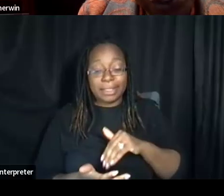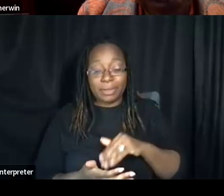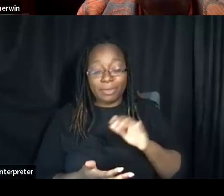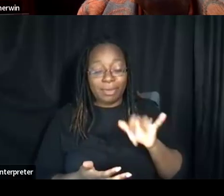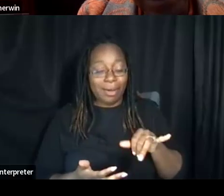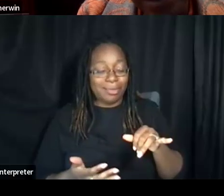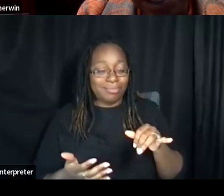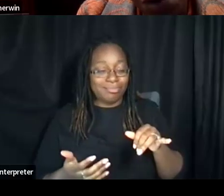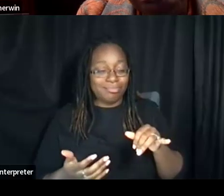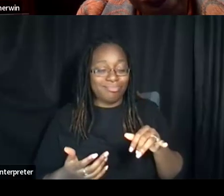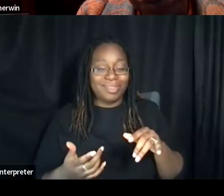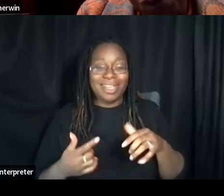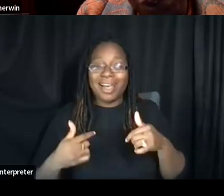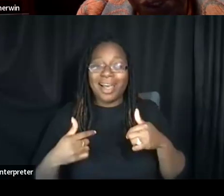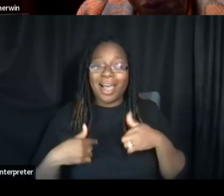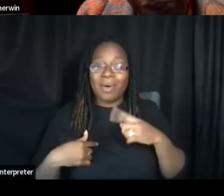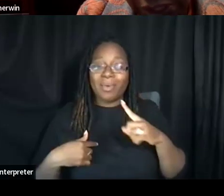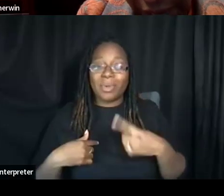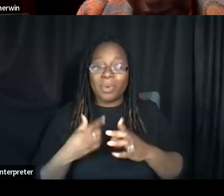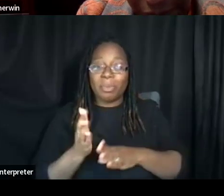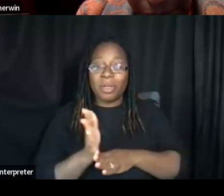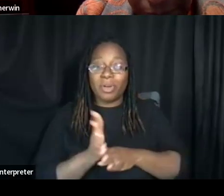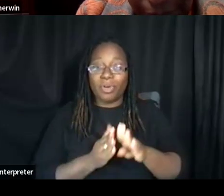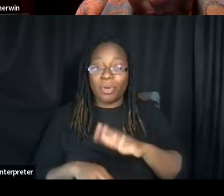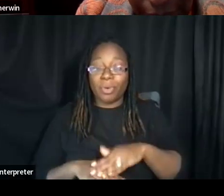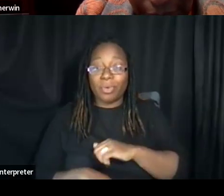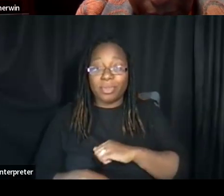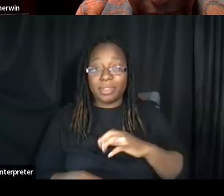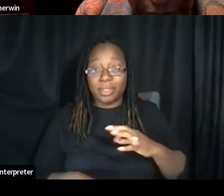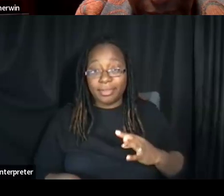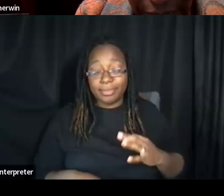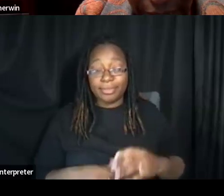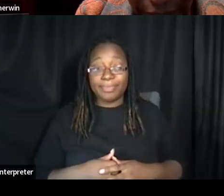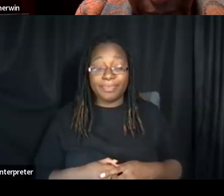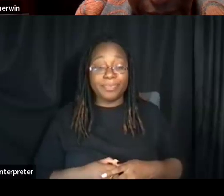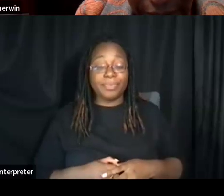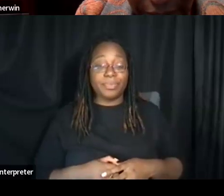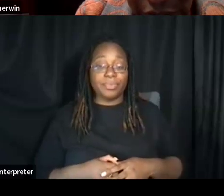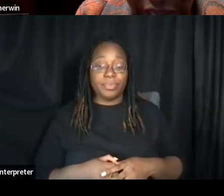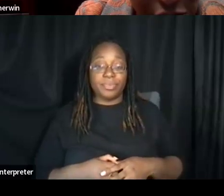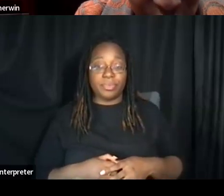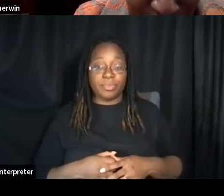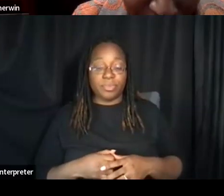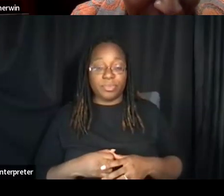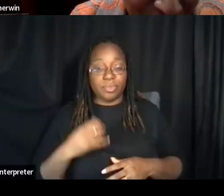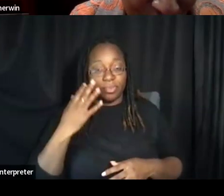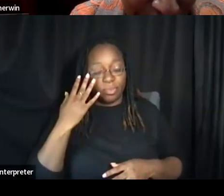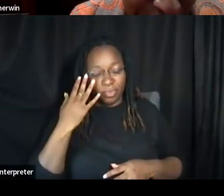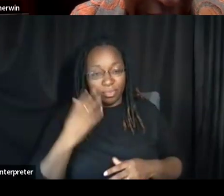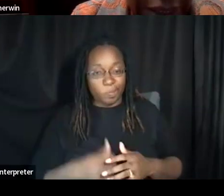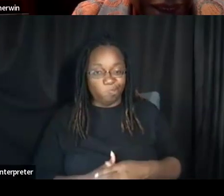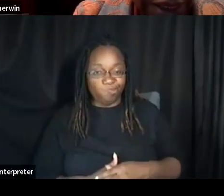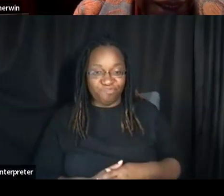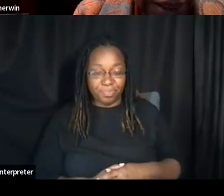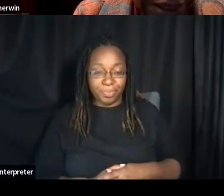I was, in fact, the only minority on staff. And the staff